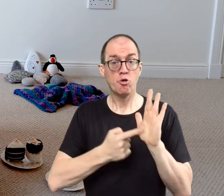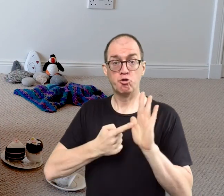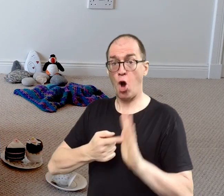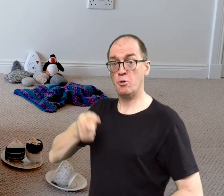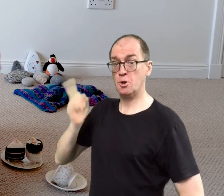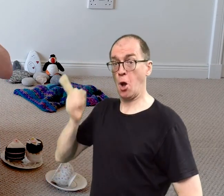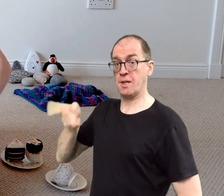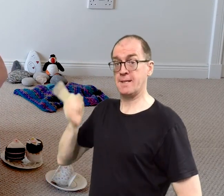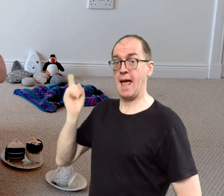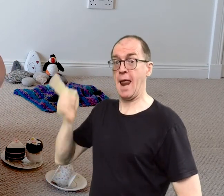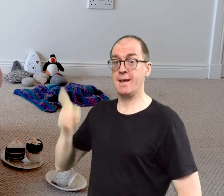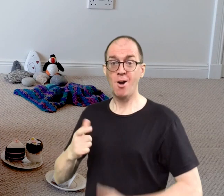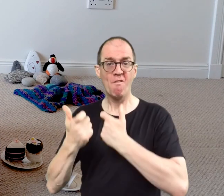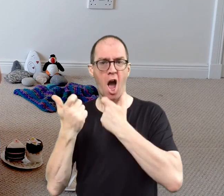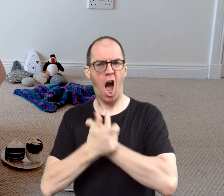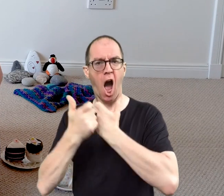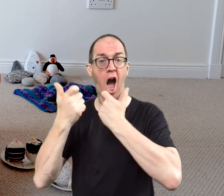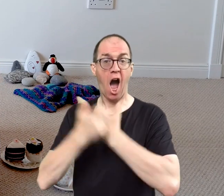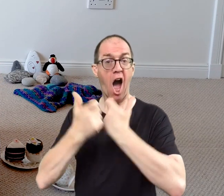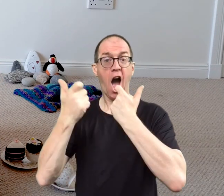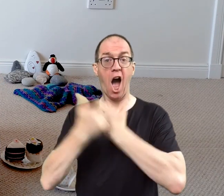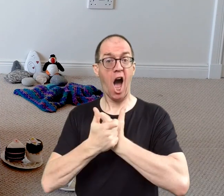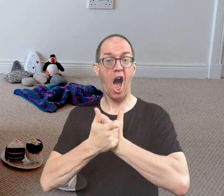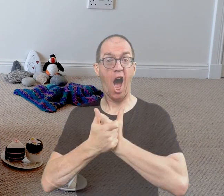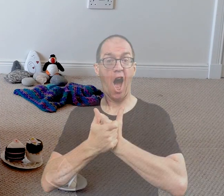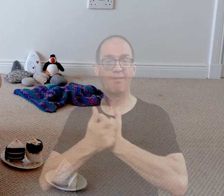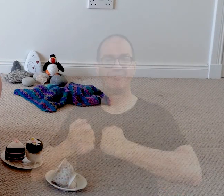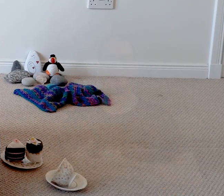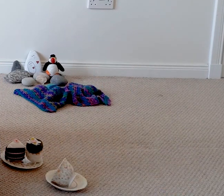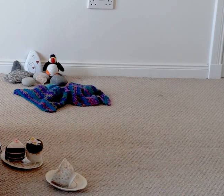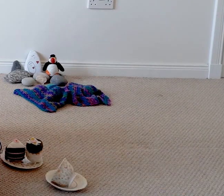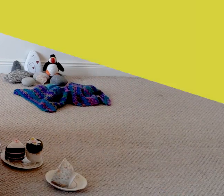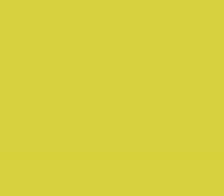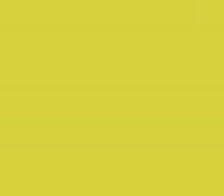told Pa, John got a telling off, ha, ha, ha.